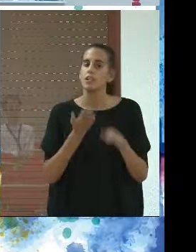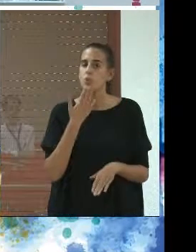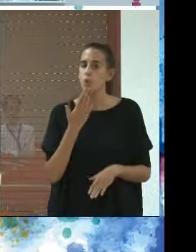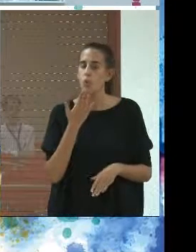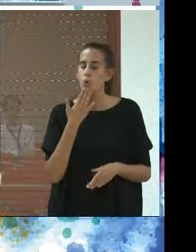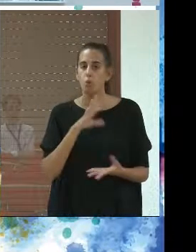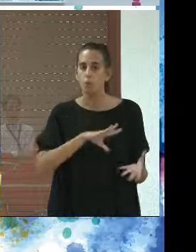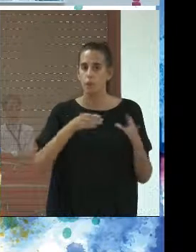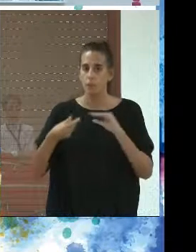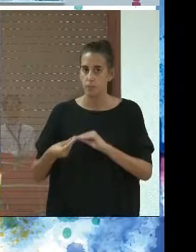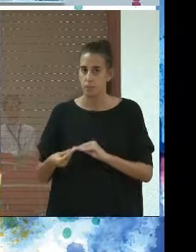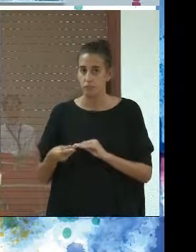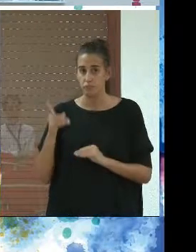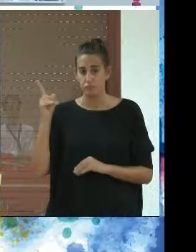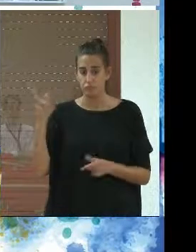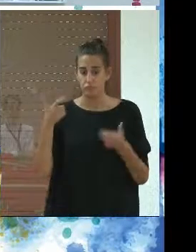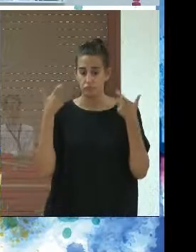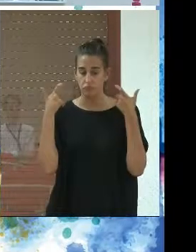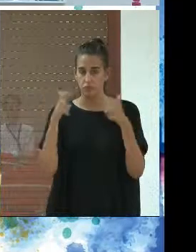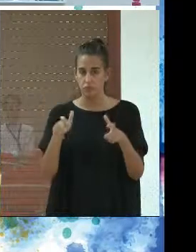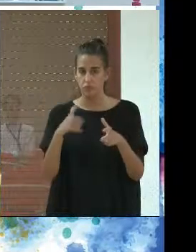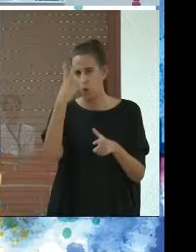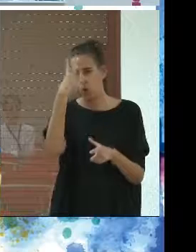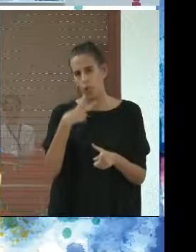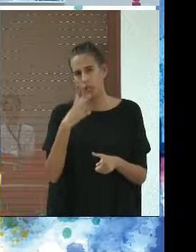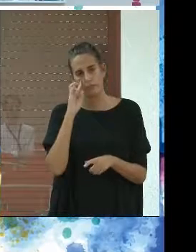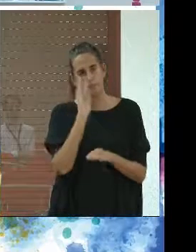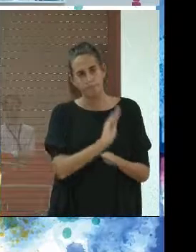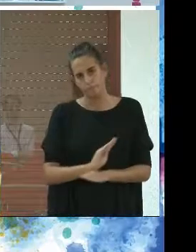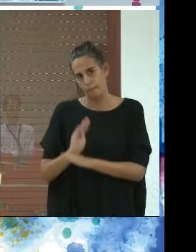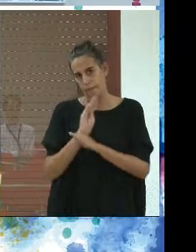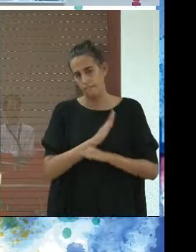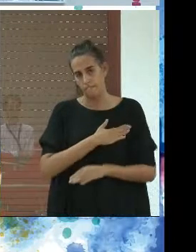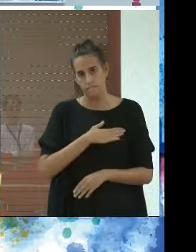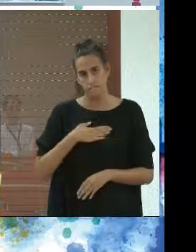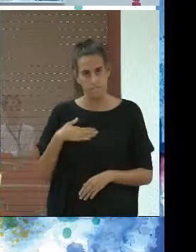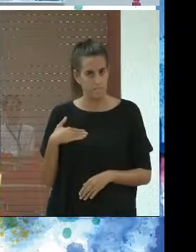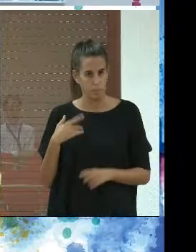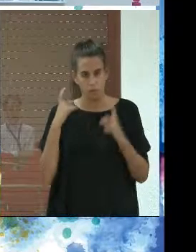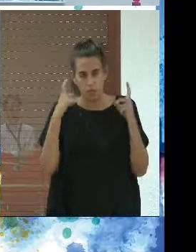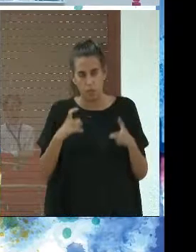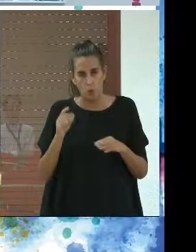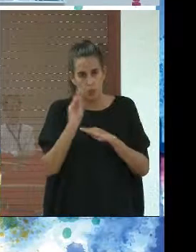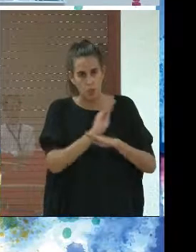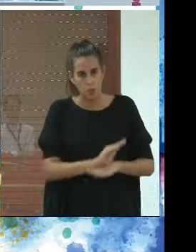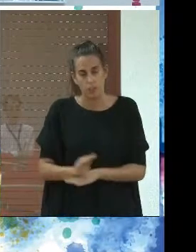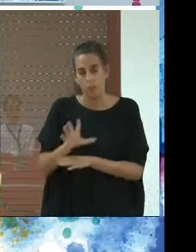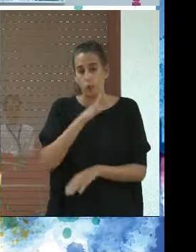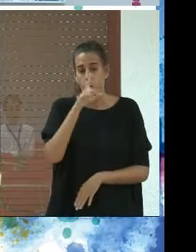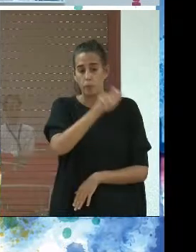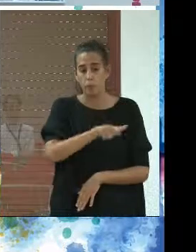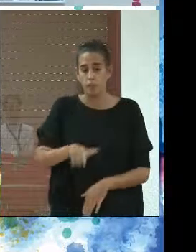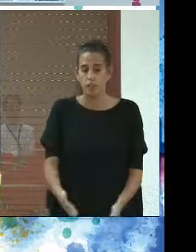The adaptations that we do for leisure activities is another thing that we take care of at